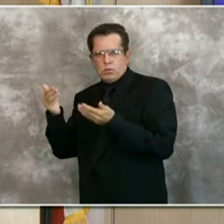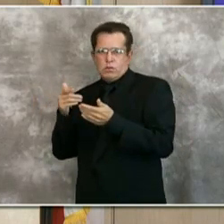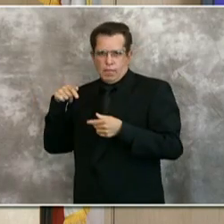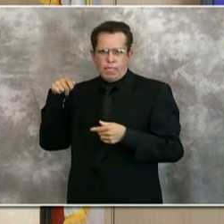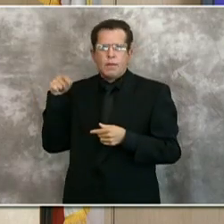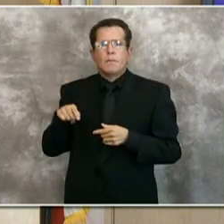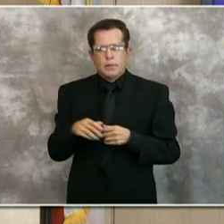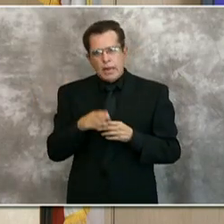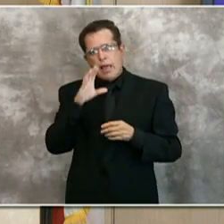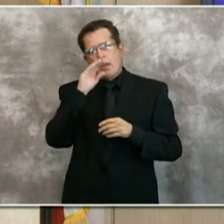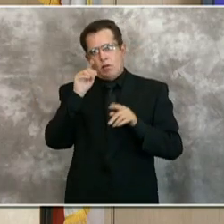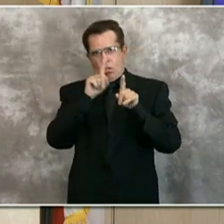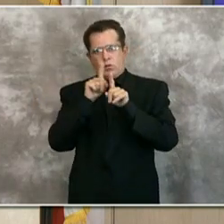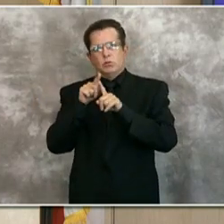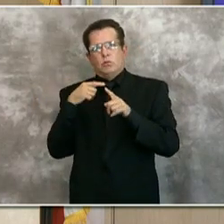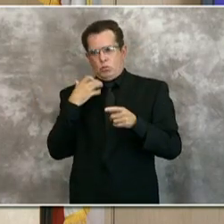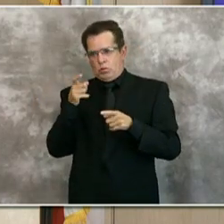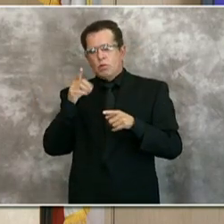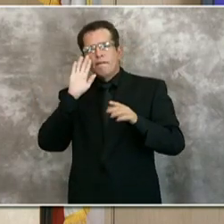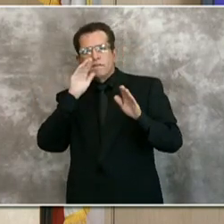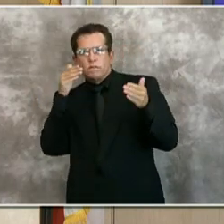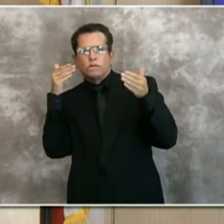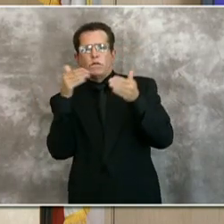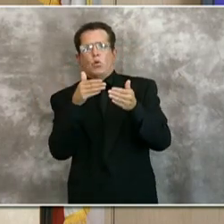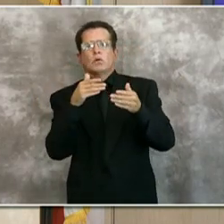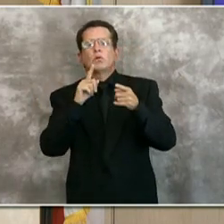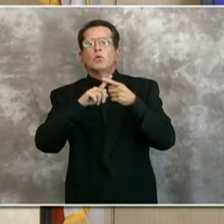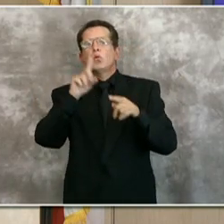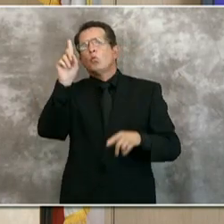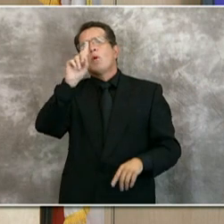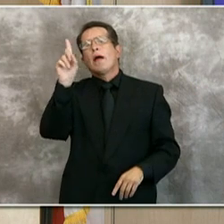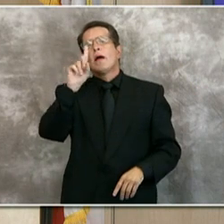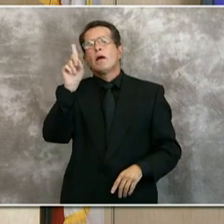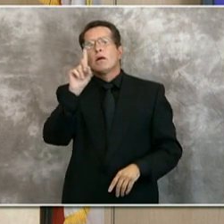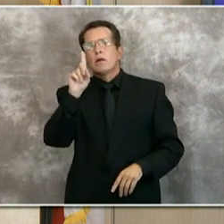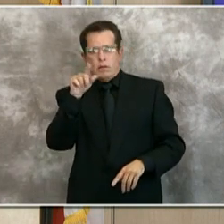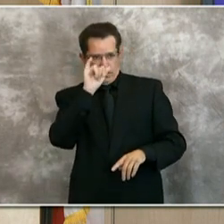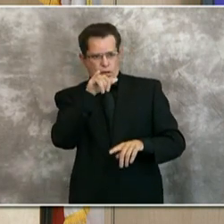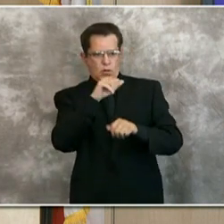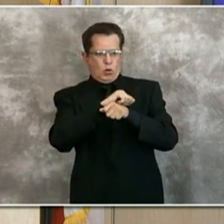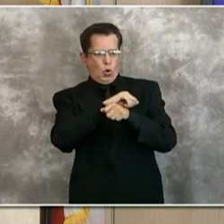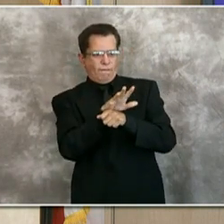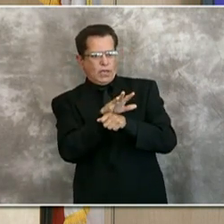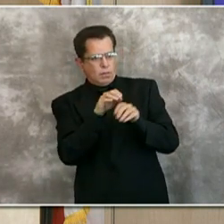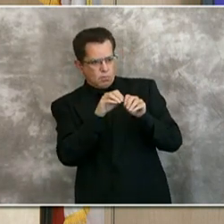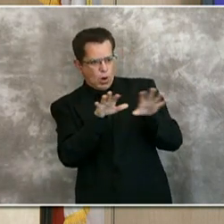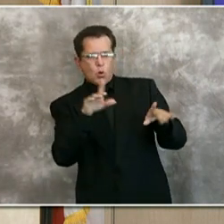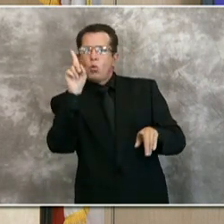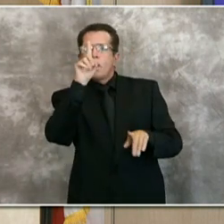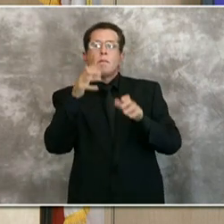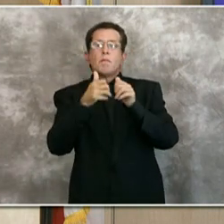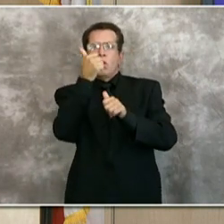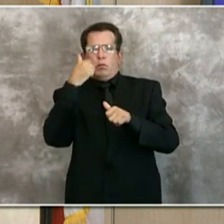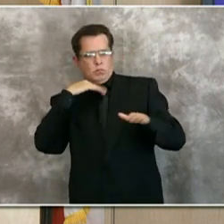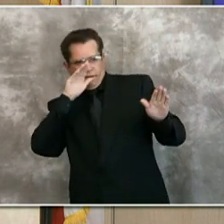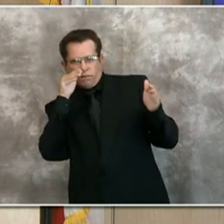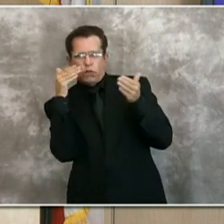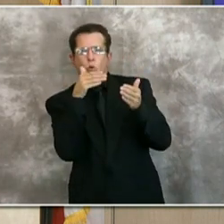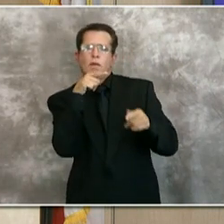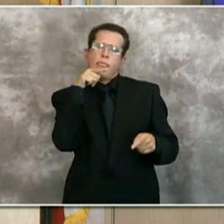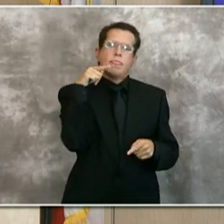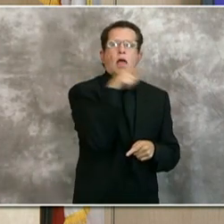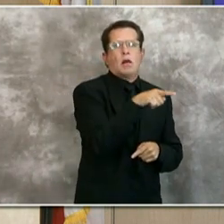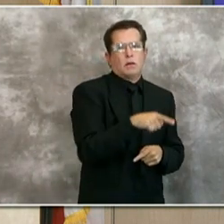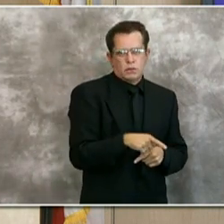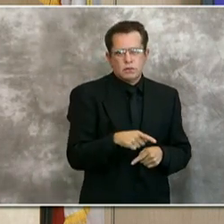that those efforts be focused proportionally to where the impact of COVID is happening most. And so we try to do that